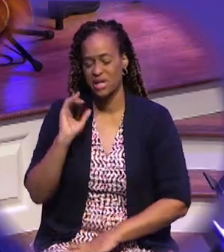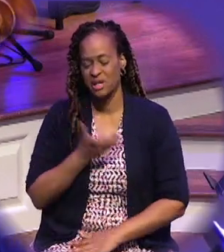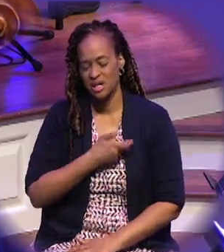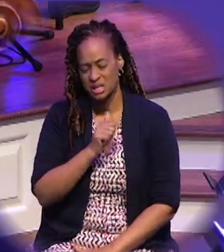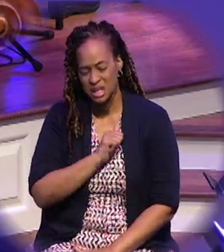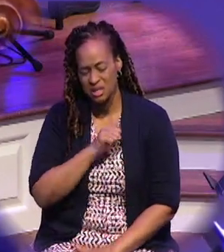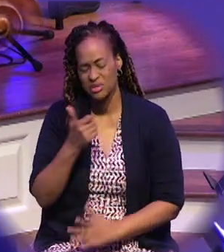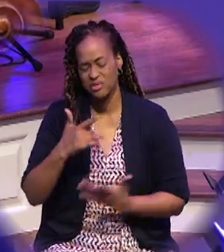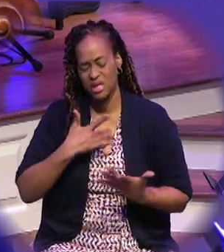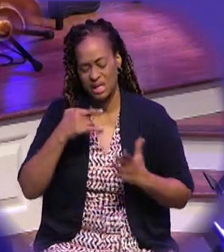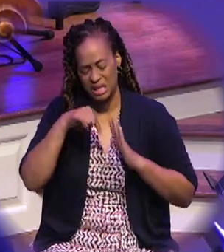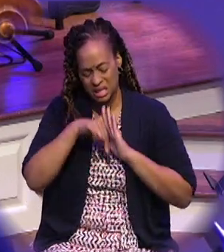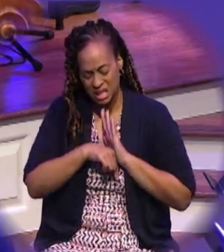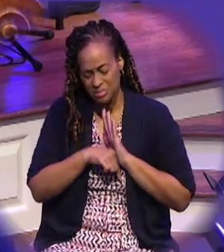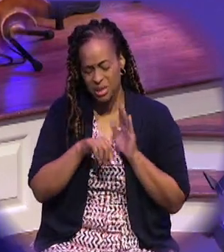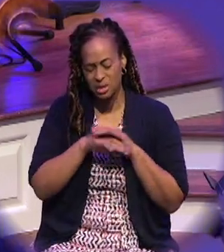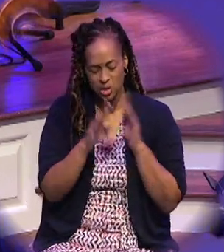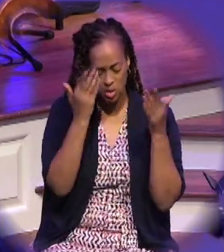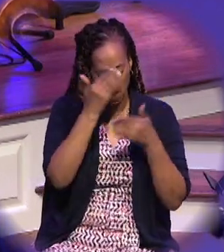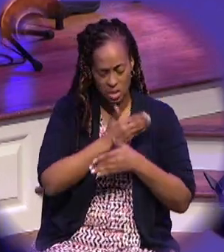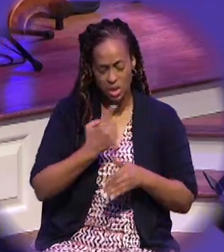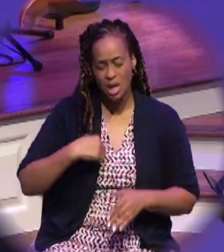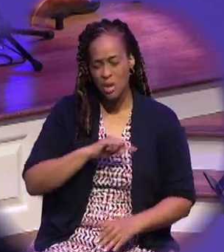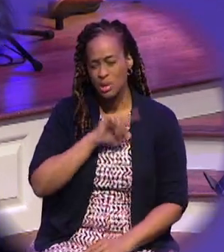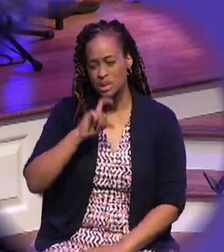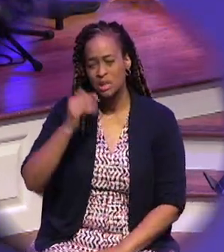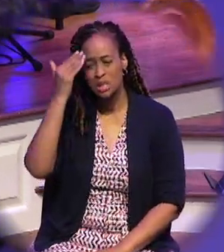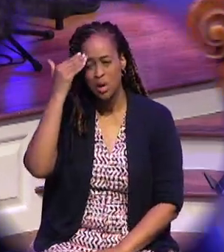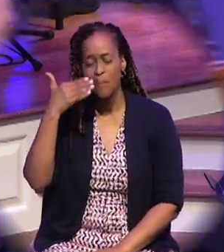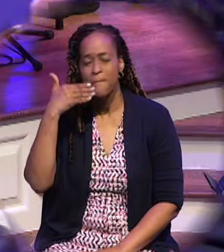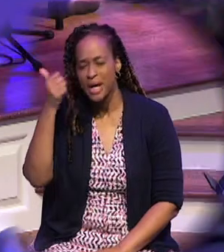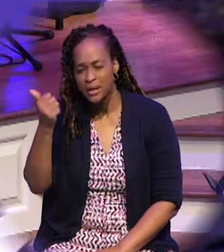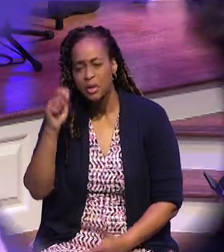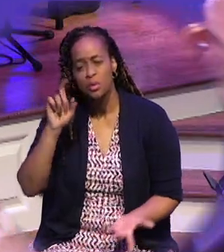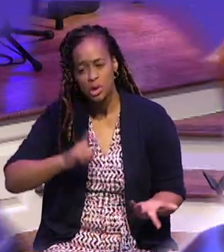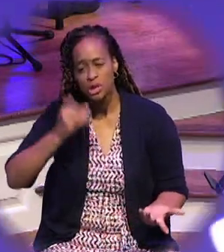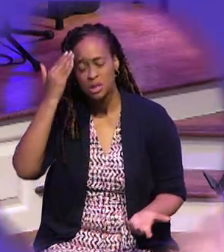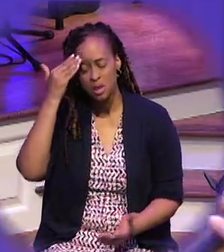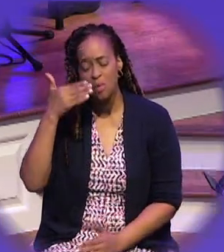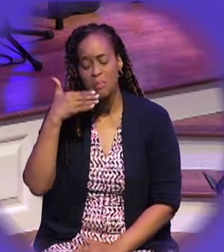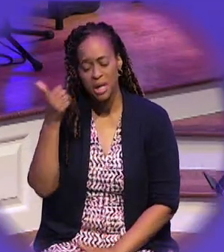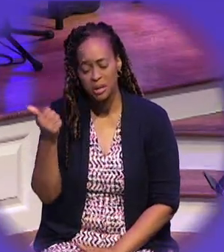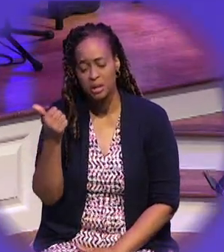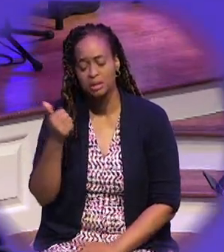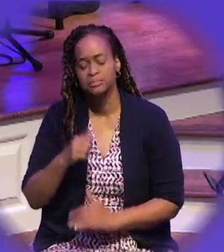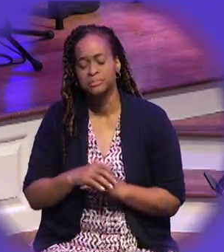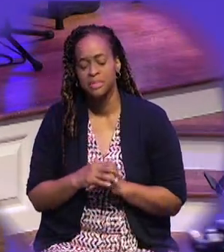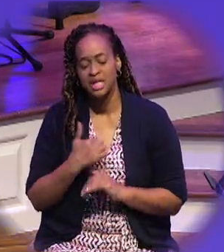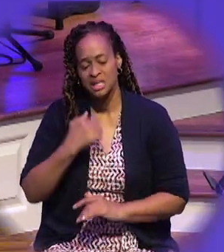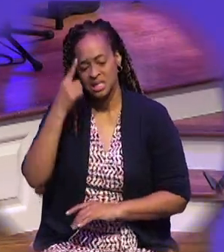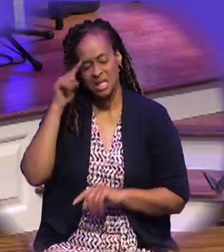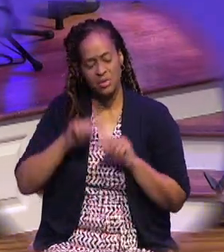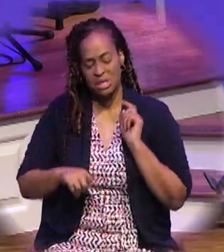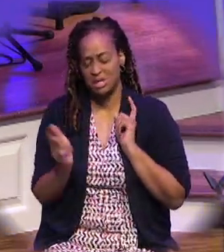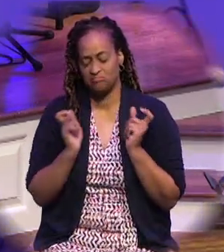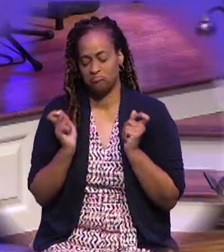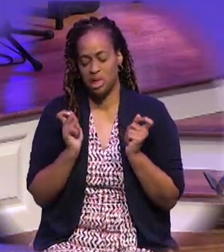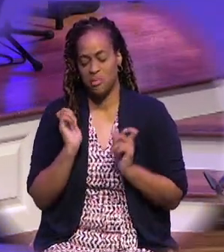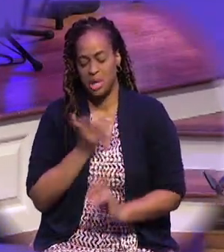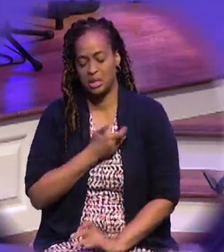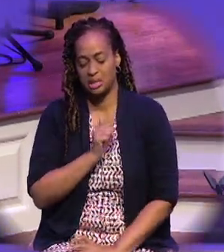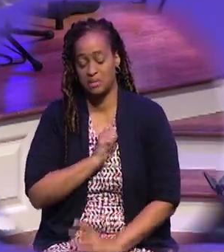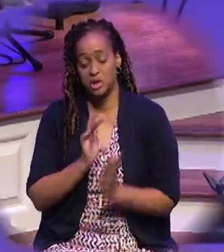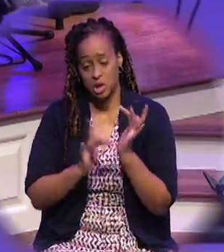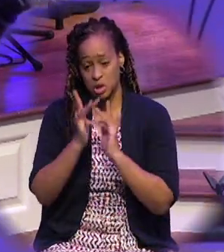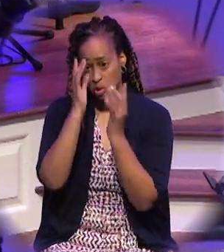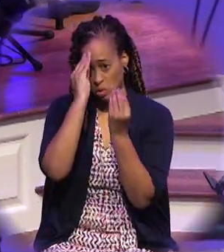ever deeper into darkness. We should know better. We should know better. But I think we just can't help ourselves. Jesus